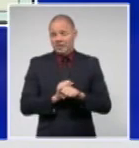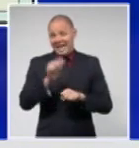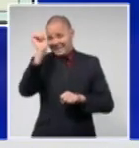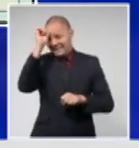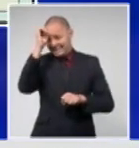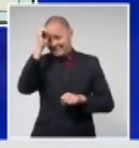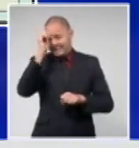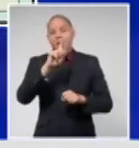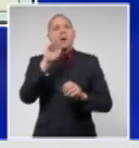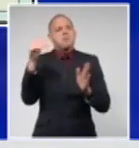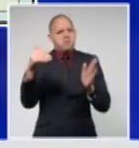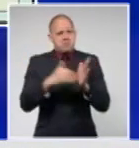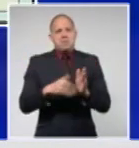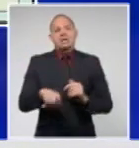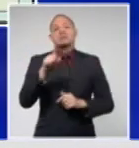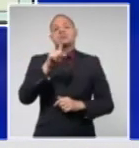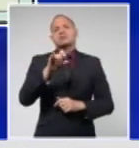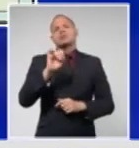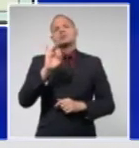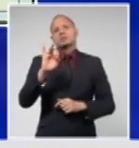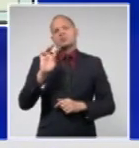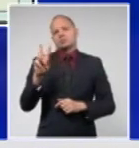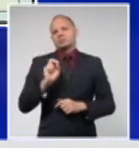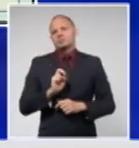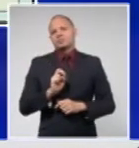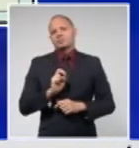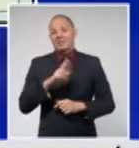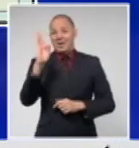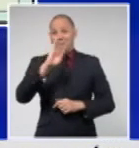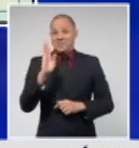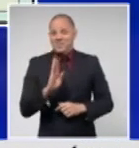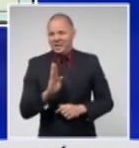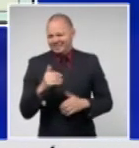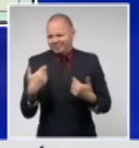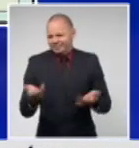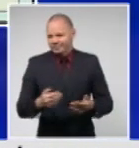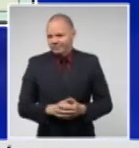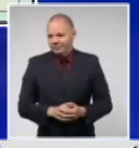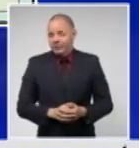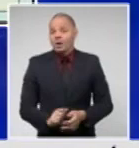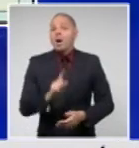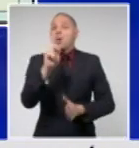by Brazil, then Peru with